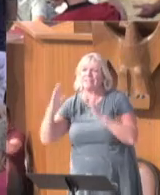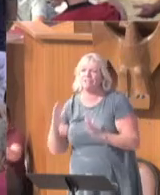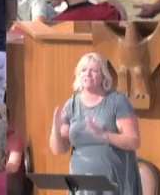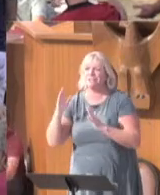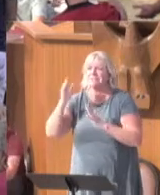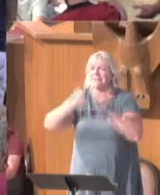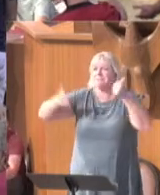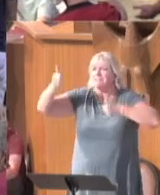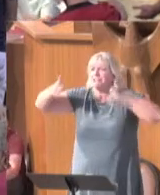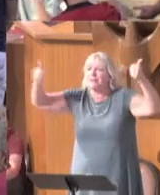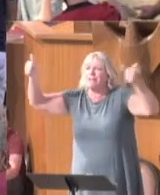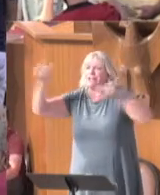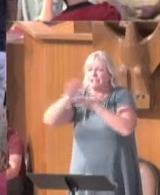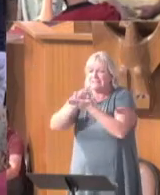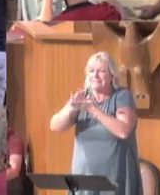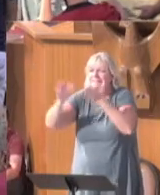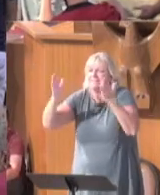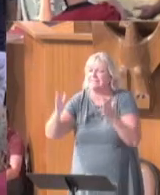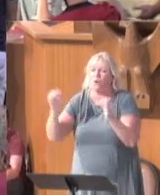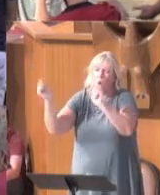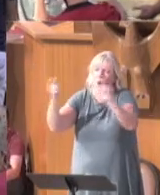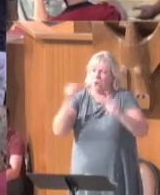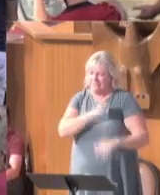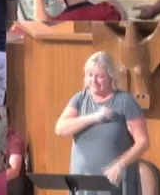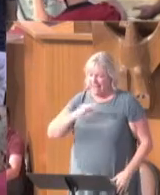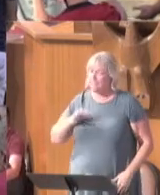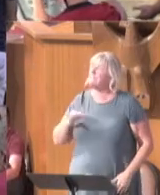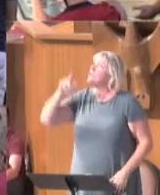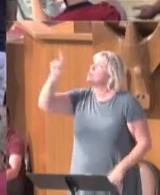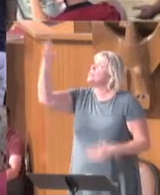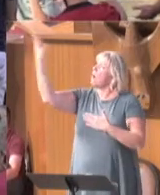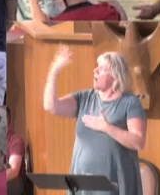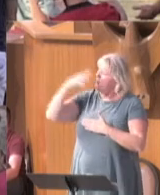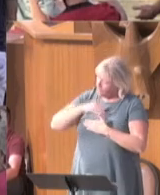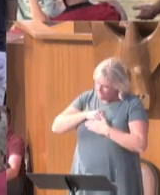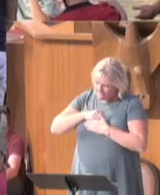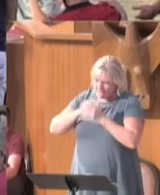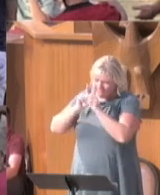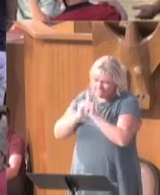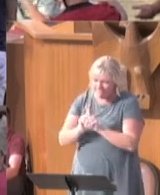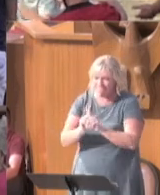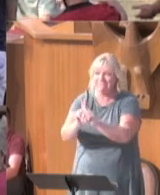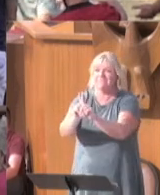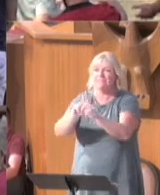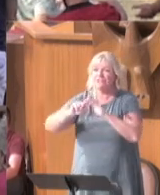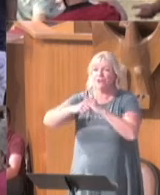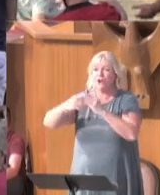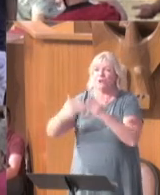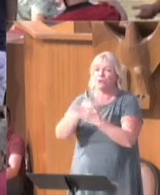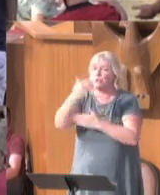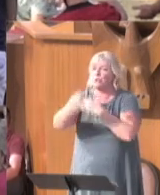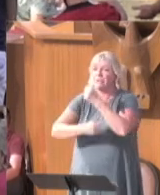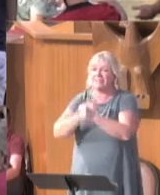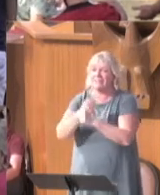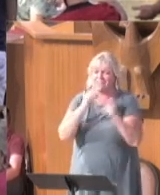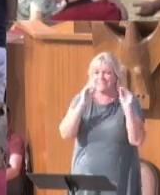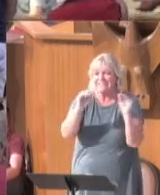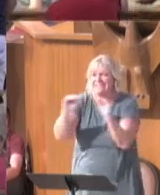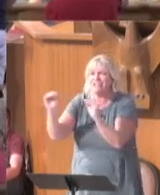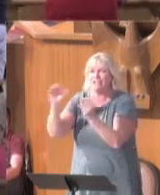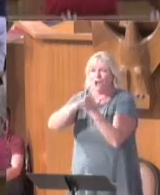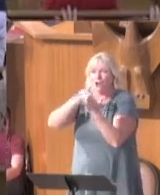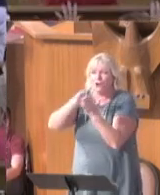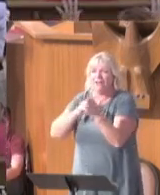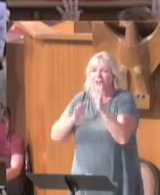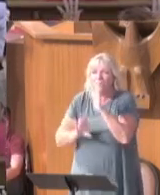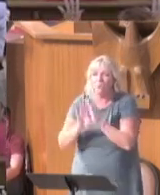administrators, custodians. Be with them as they begin a new year of learning, teaching, growing,